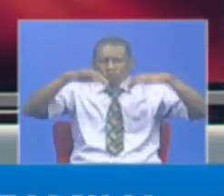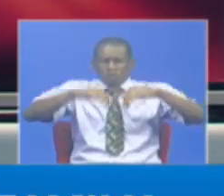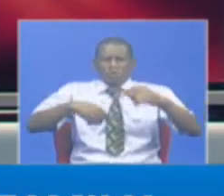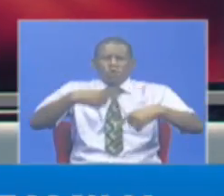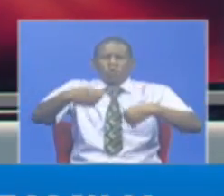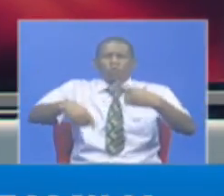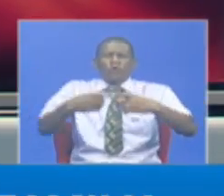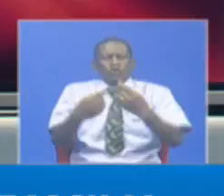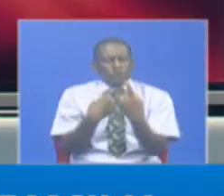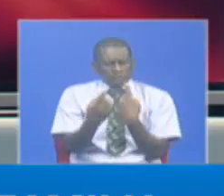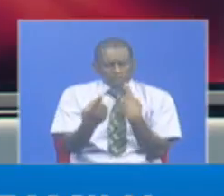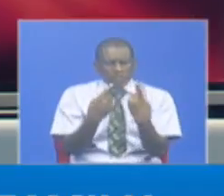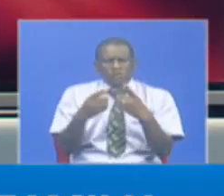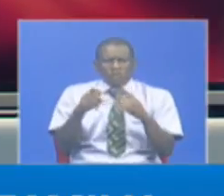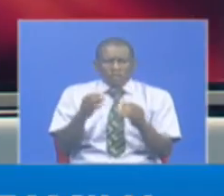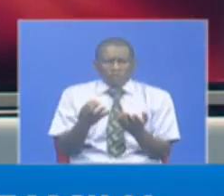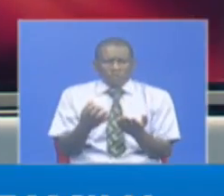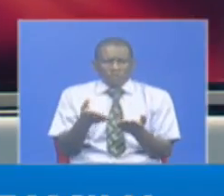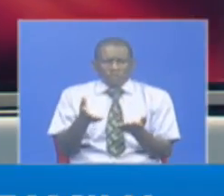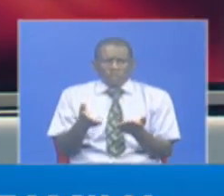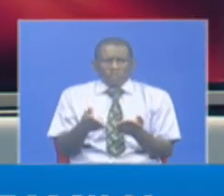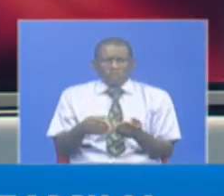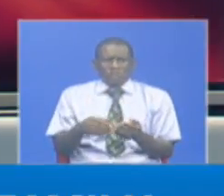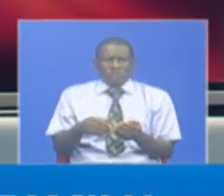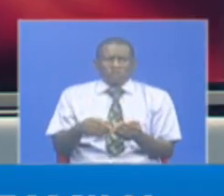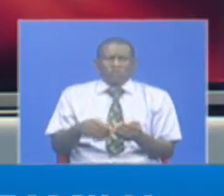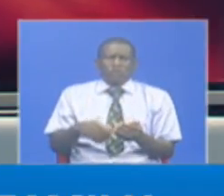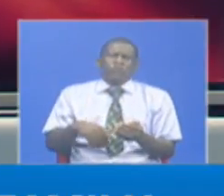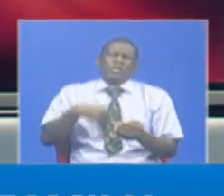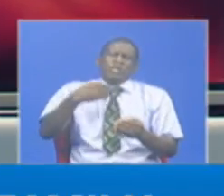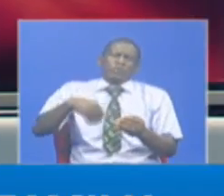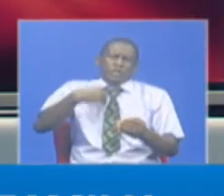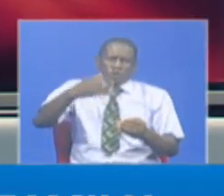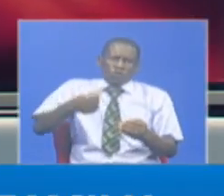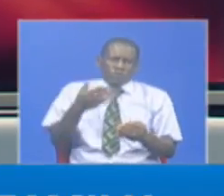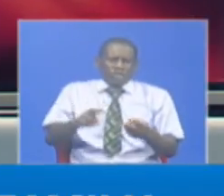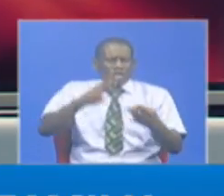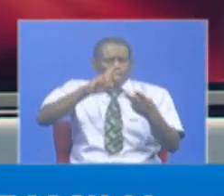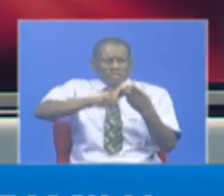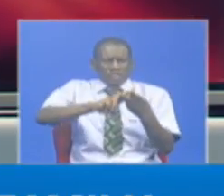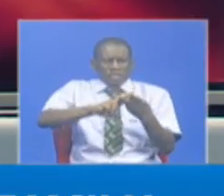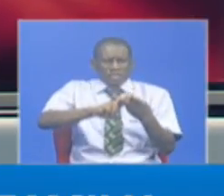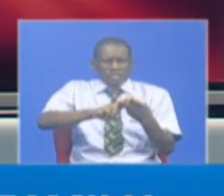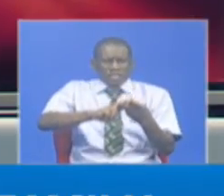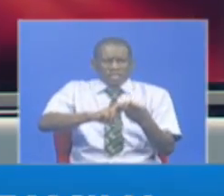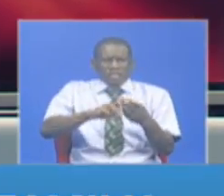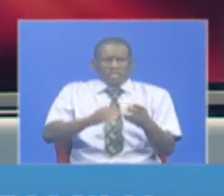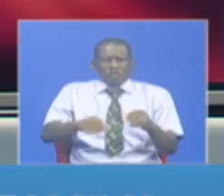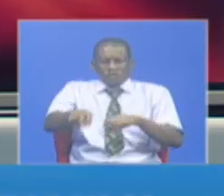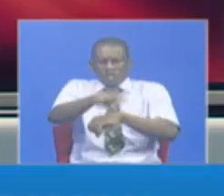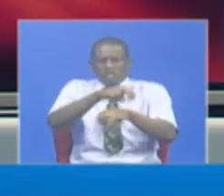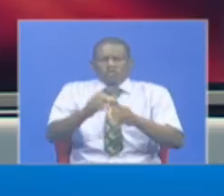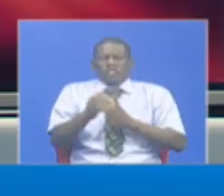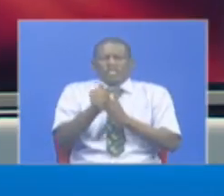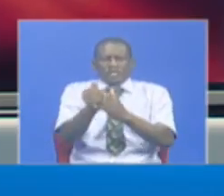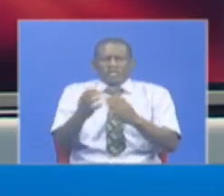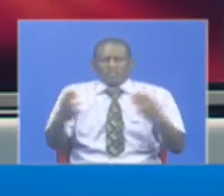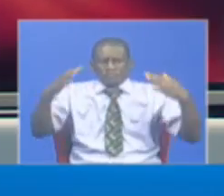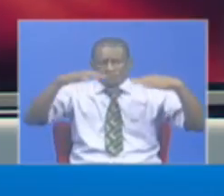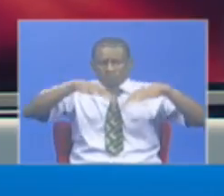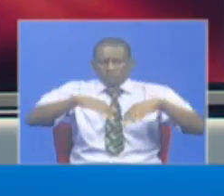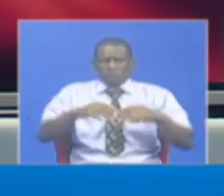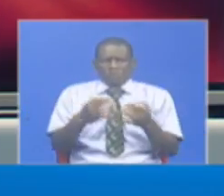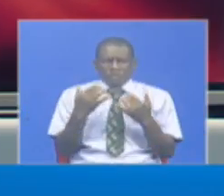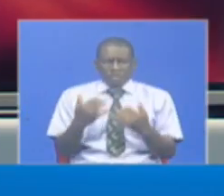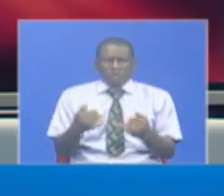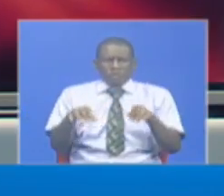the conversation of pace. Remember, you always drive a show with me. The hashtag is Nation Leadership Forum. And